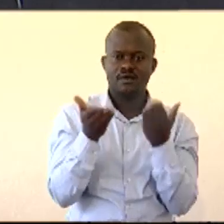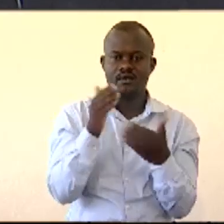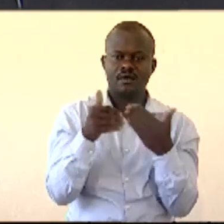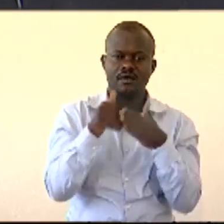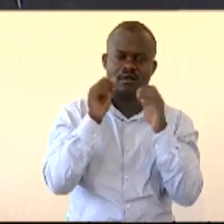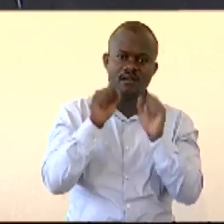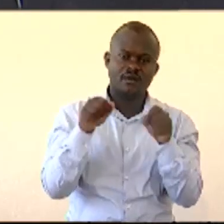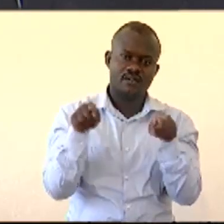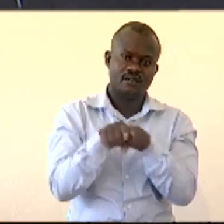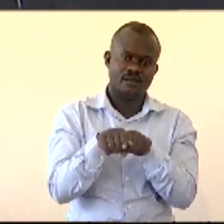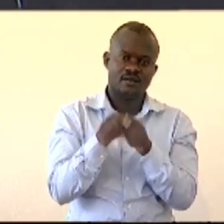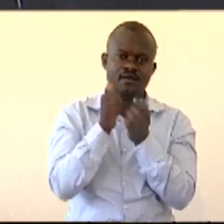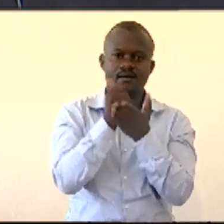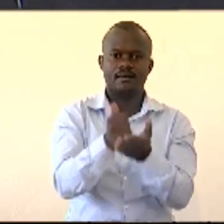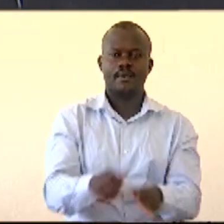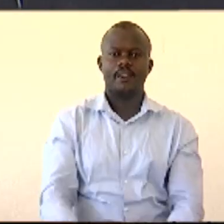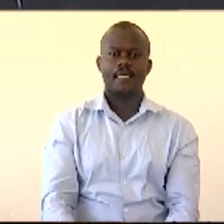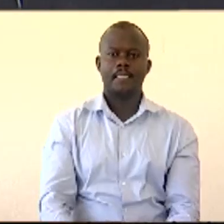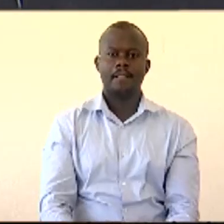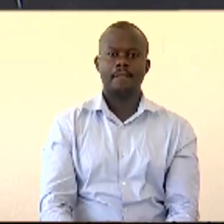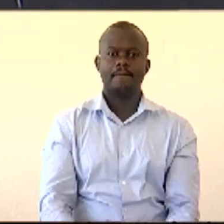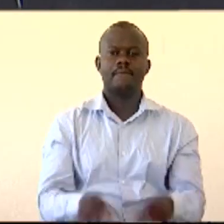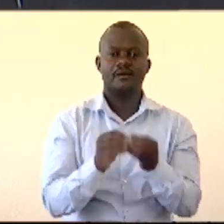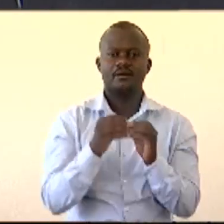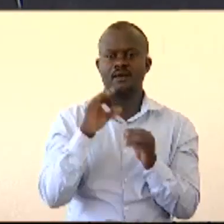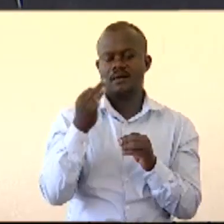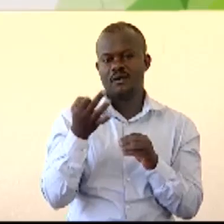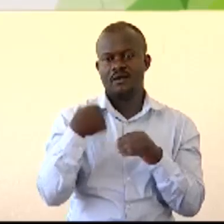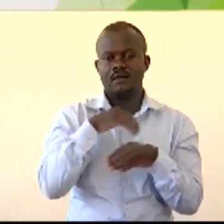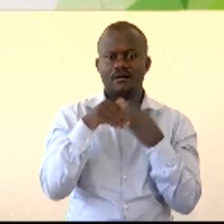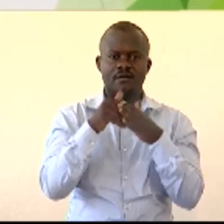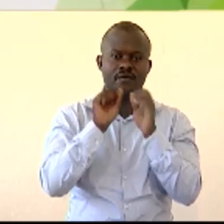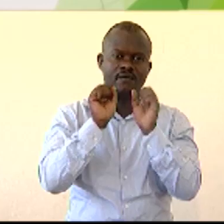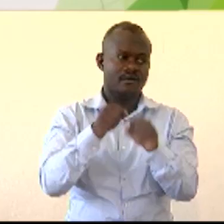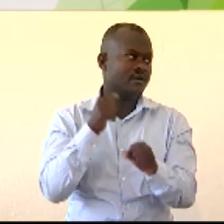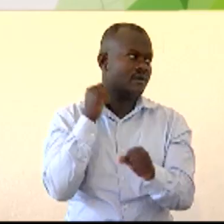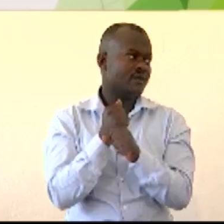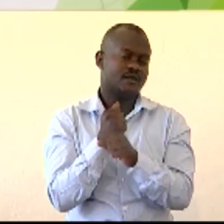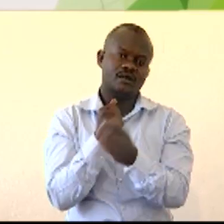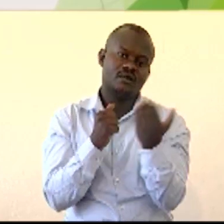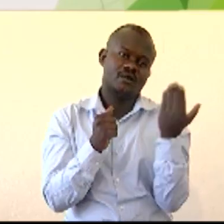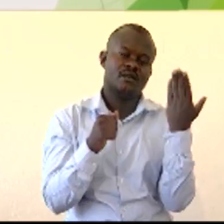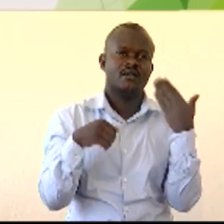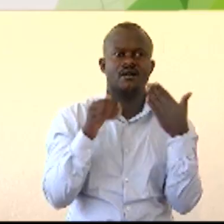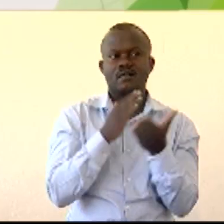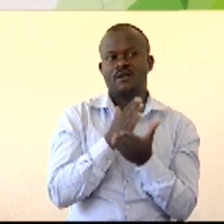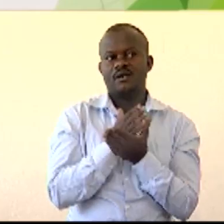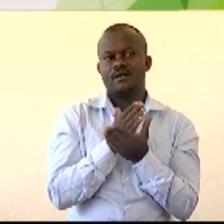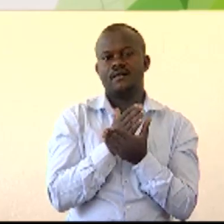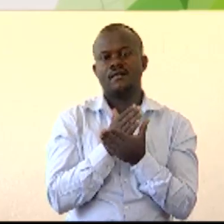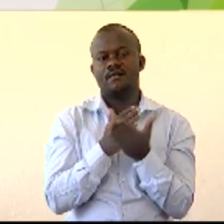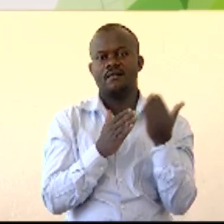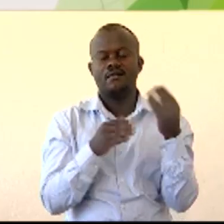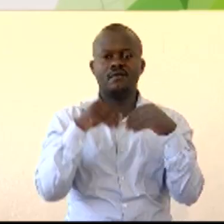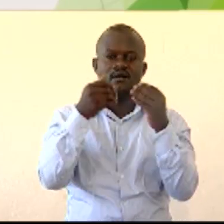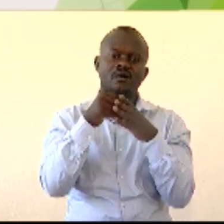can also help. Number 3, so but we can still, we can just give, I can just leave